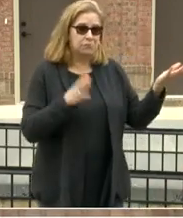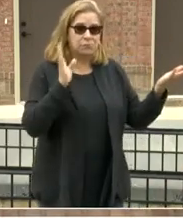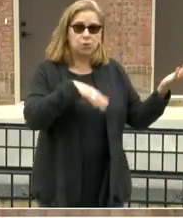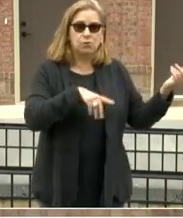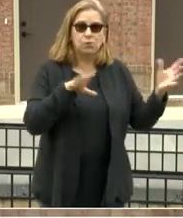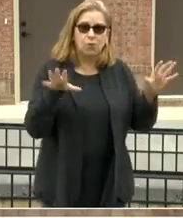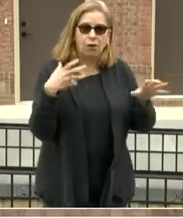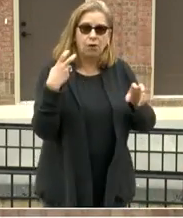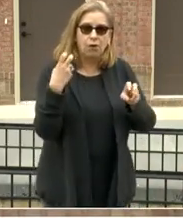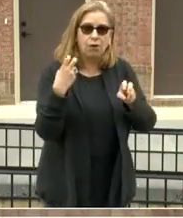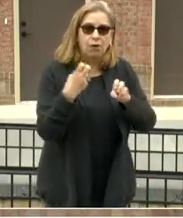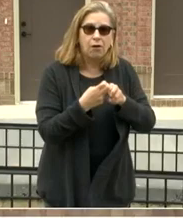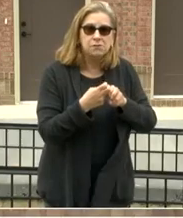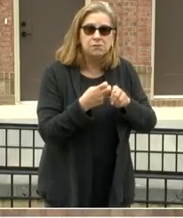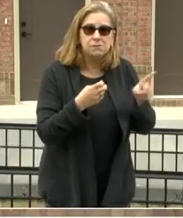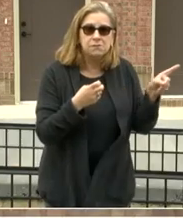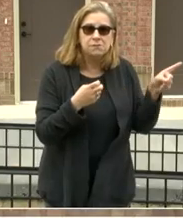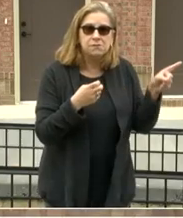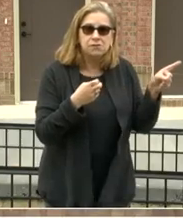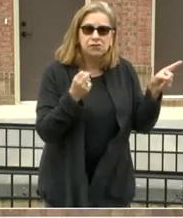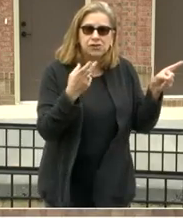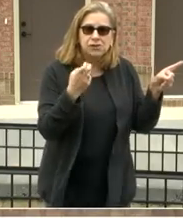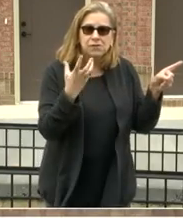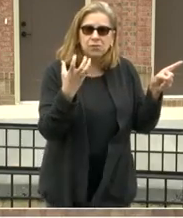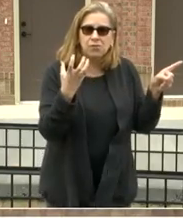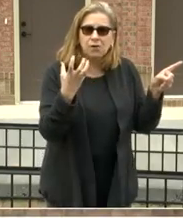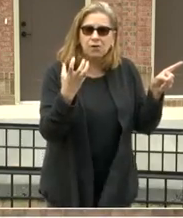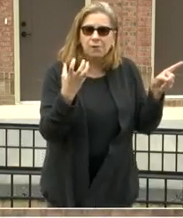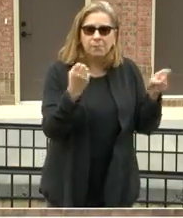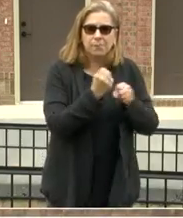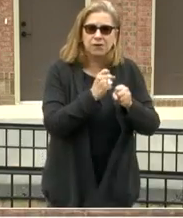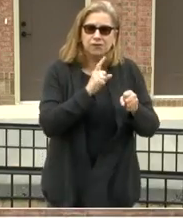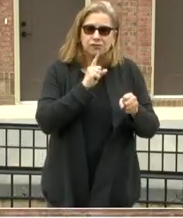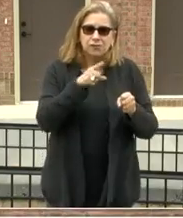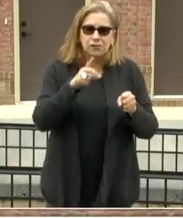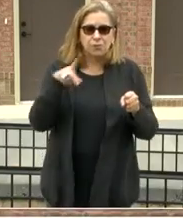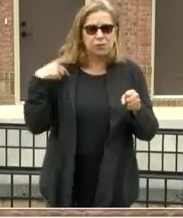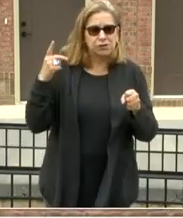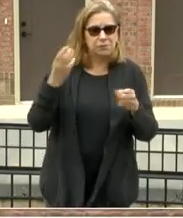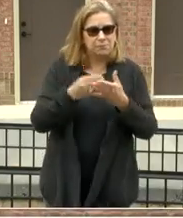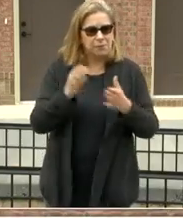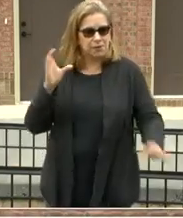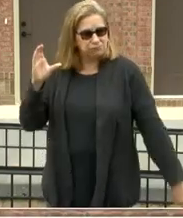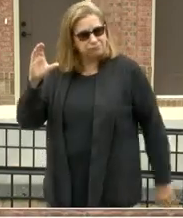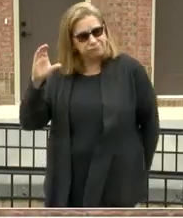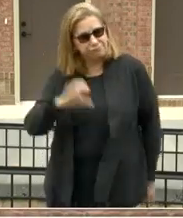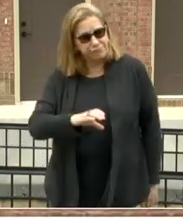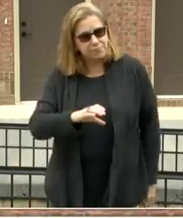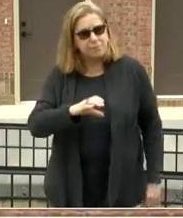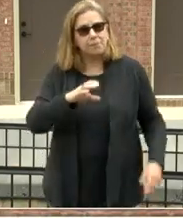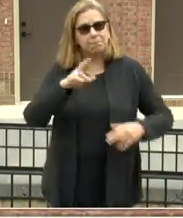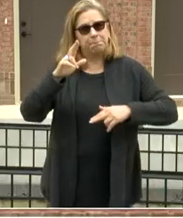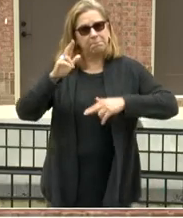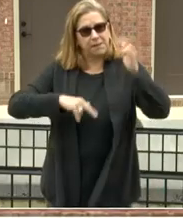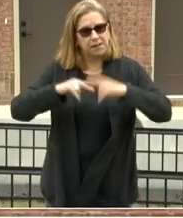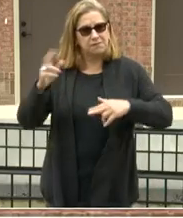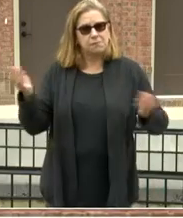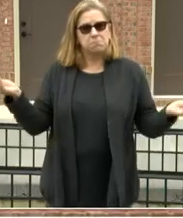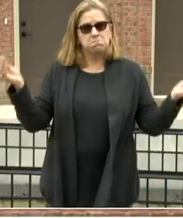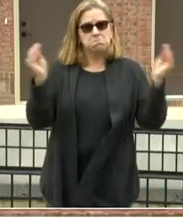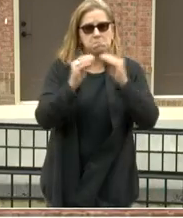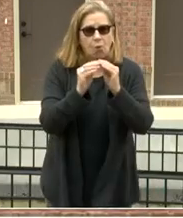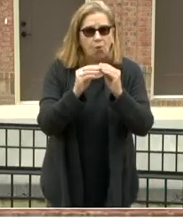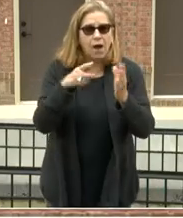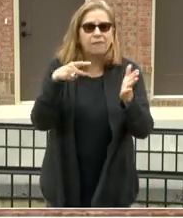is funding opportunities to preserve existing affordable housing in the District of Columbia, a city that